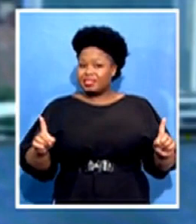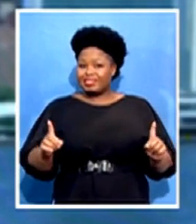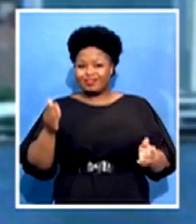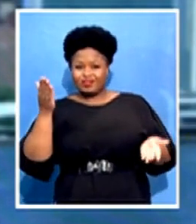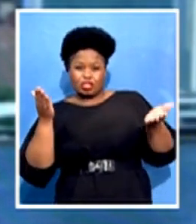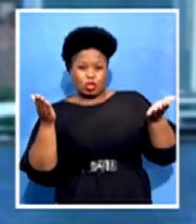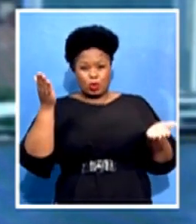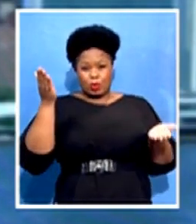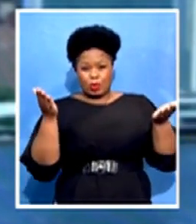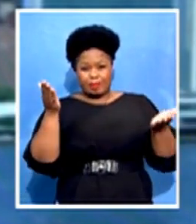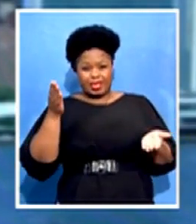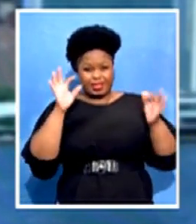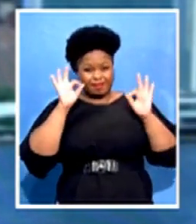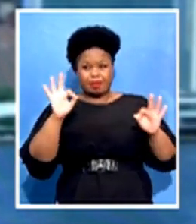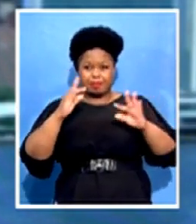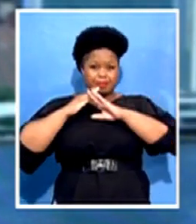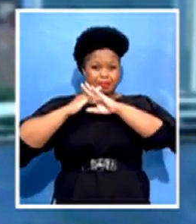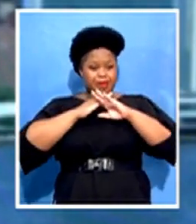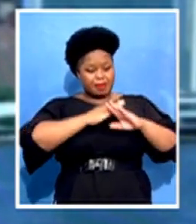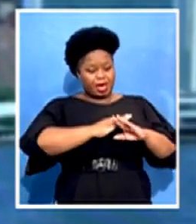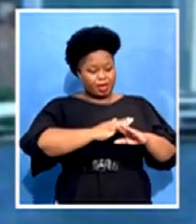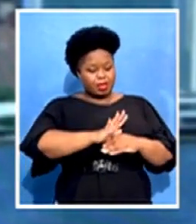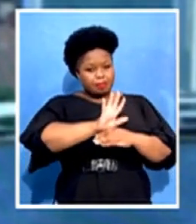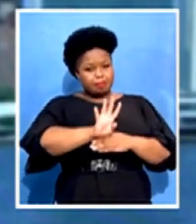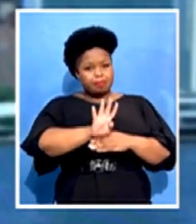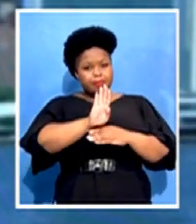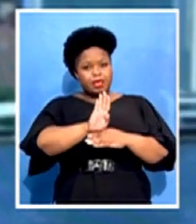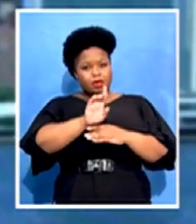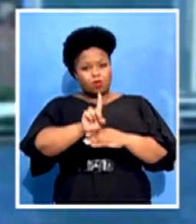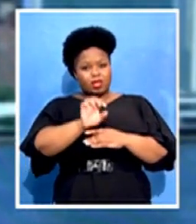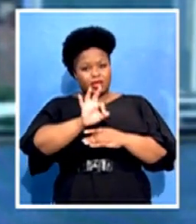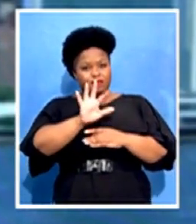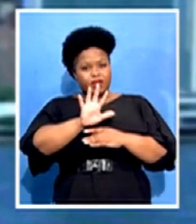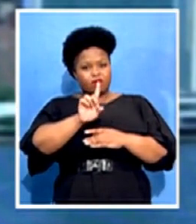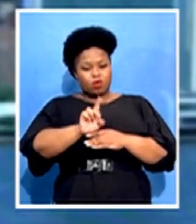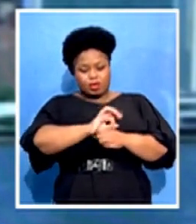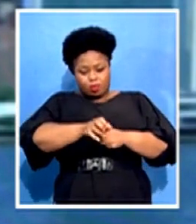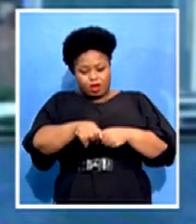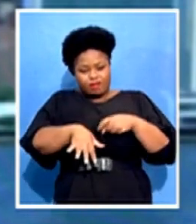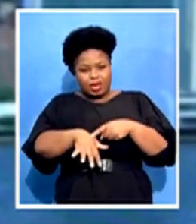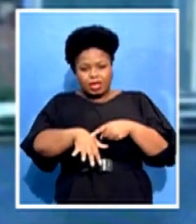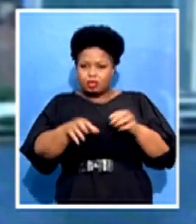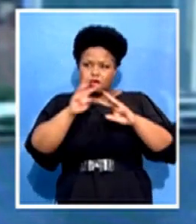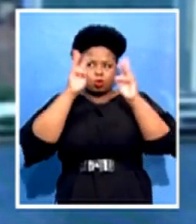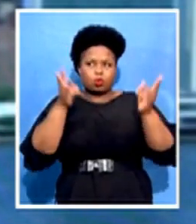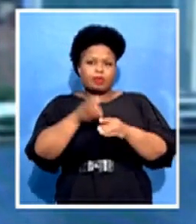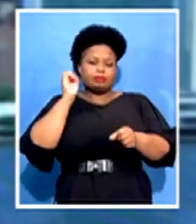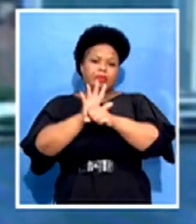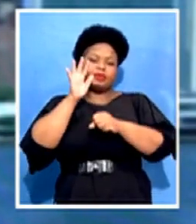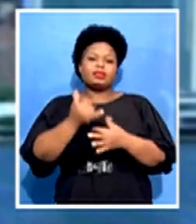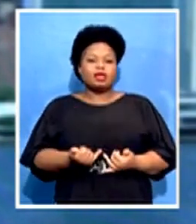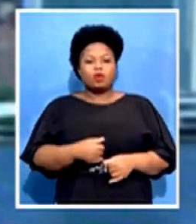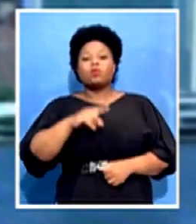against B.1.351 has global implications. This strain has now been found in 31 different countries.